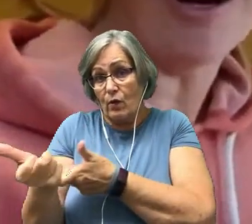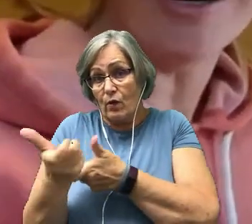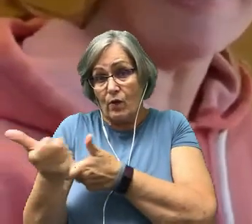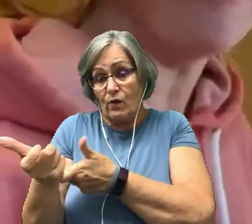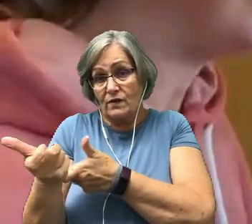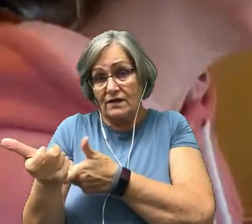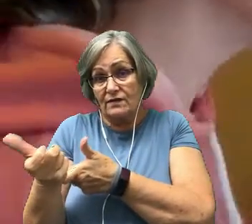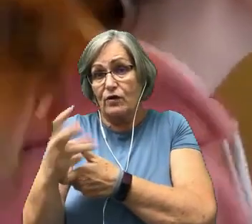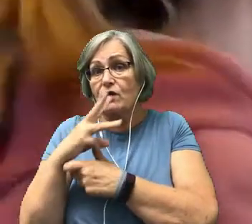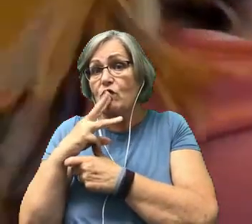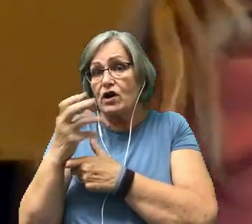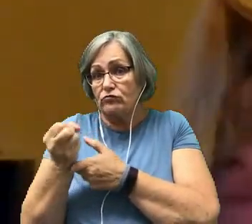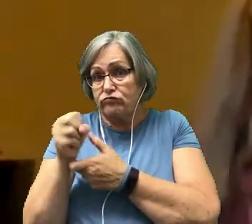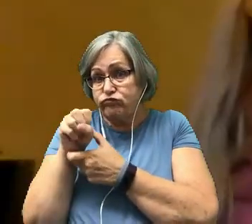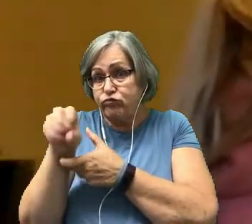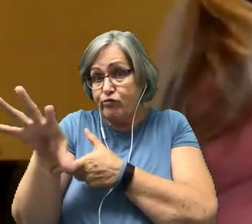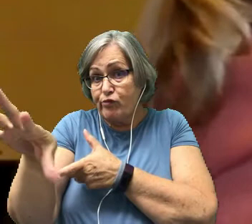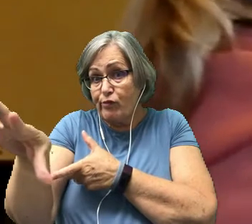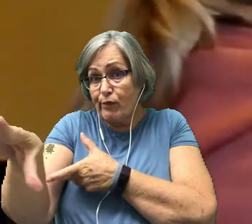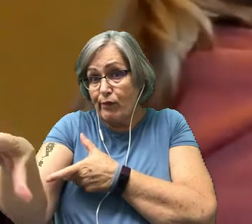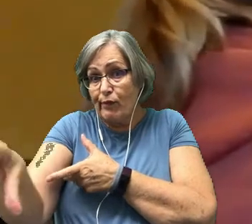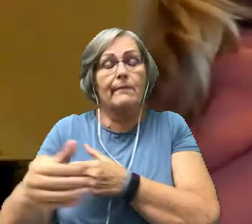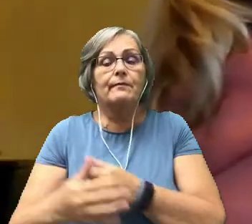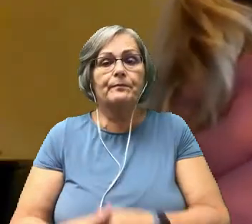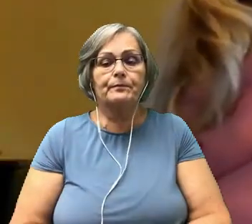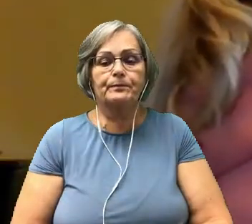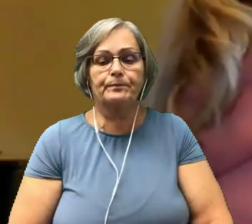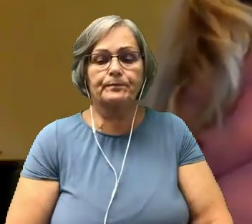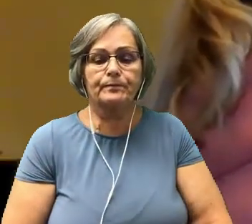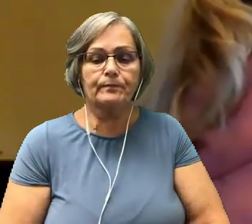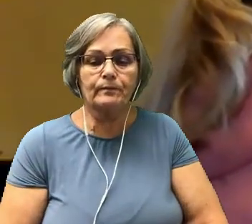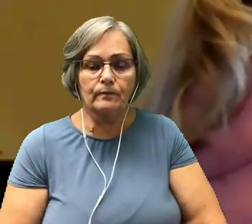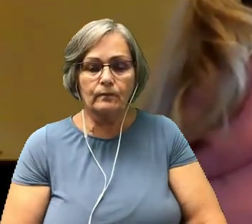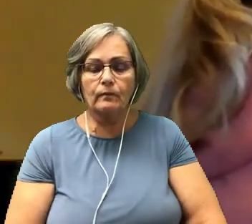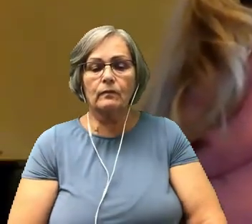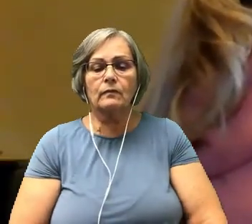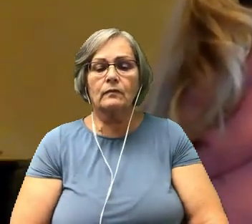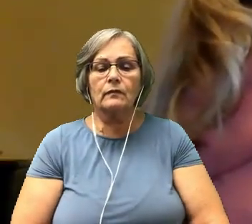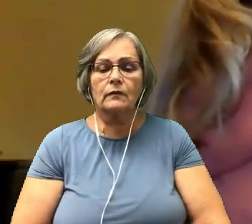the water on the fire. So let's see.